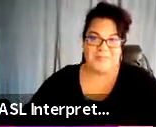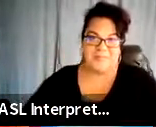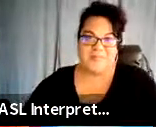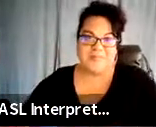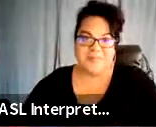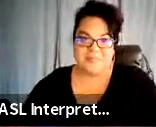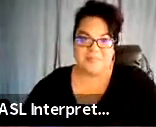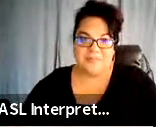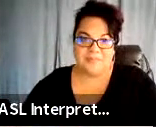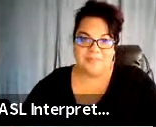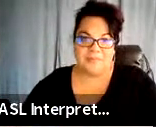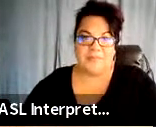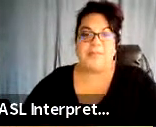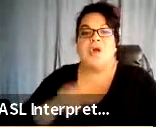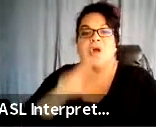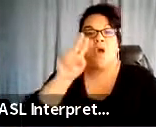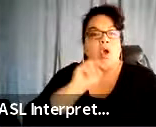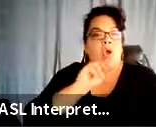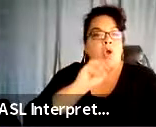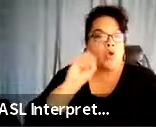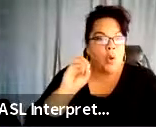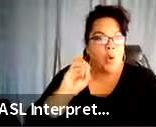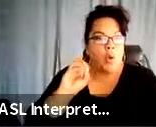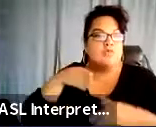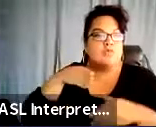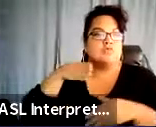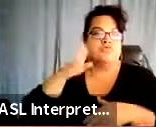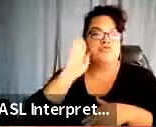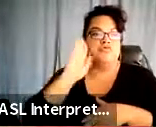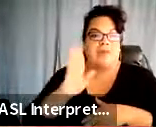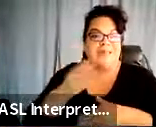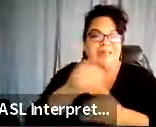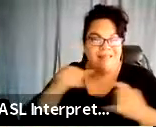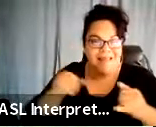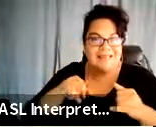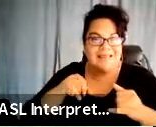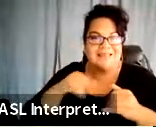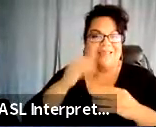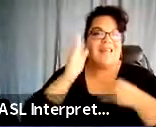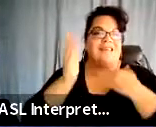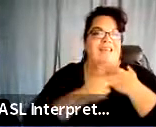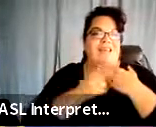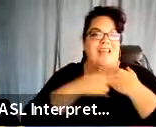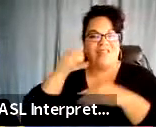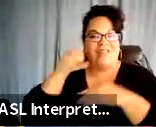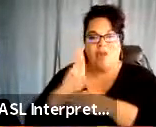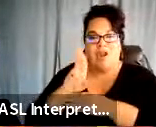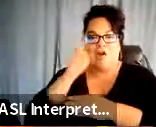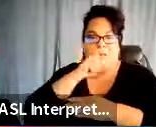Lines and Archiving Queer Comics History with Justin Hall and Margaret Galvin.